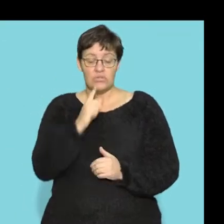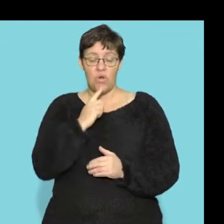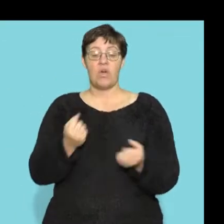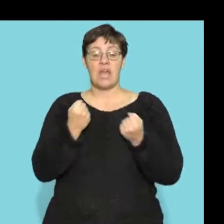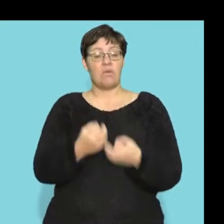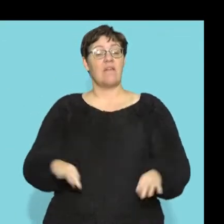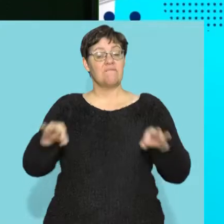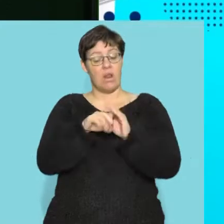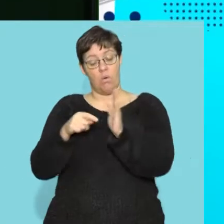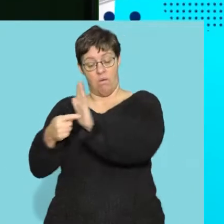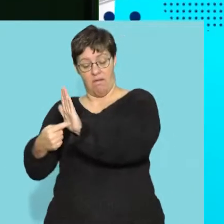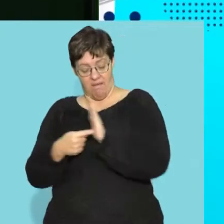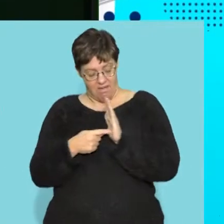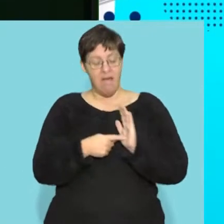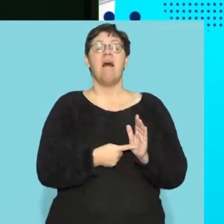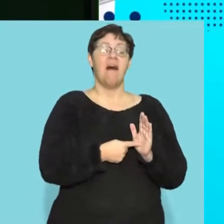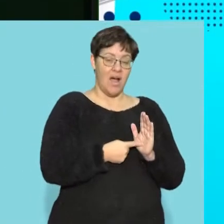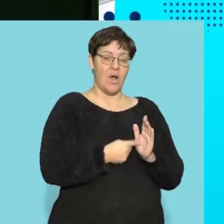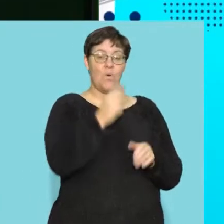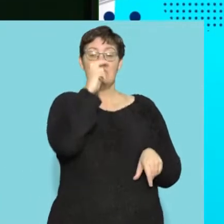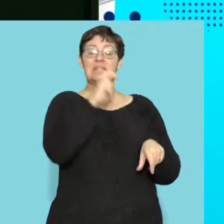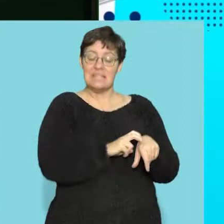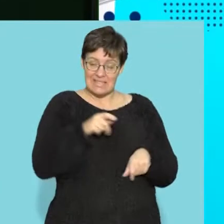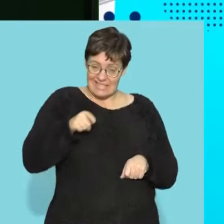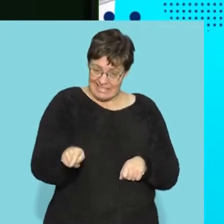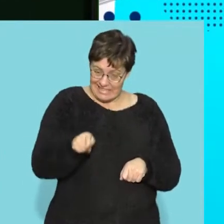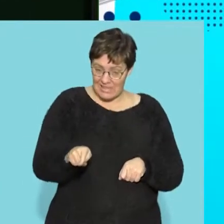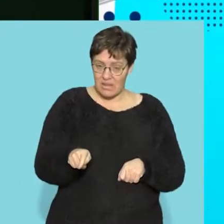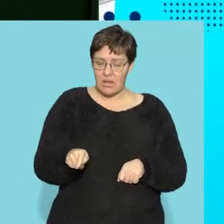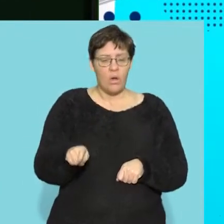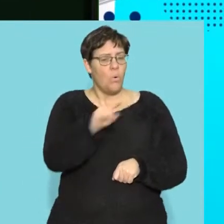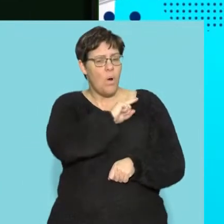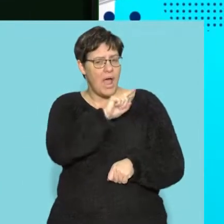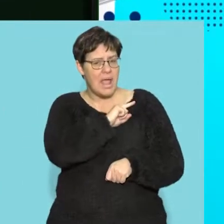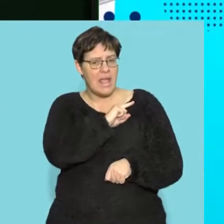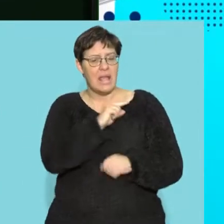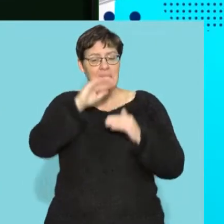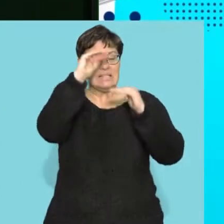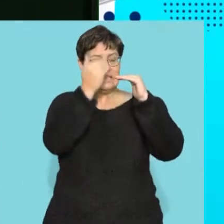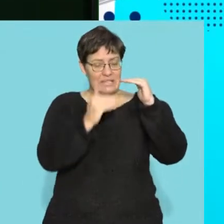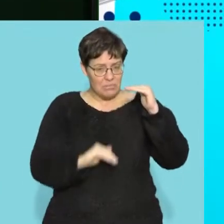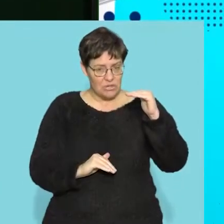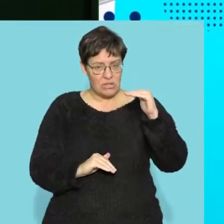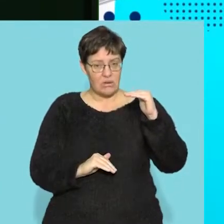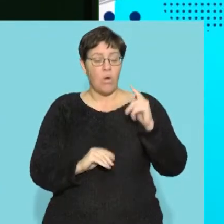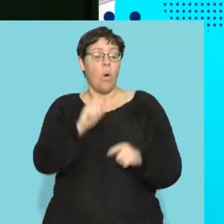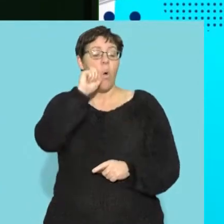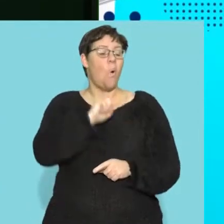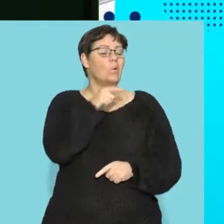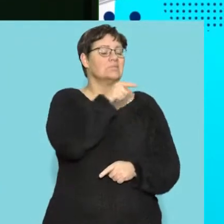I now require in order to calculate what? My depreciation on my